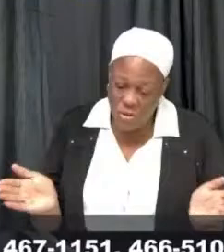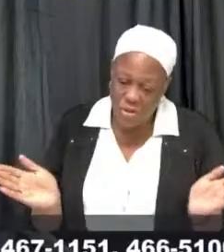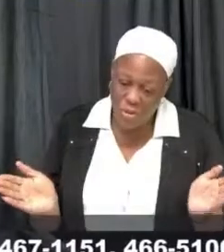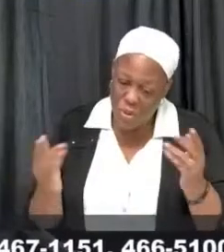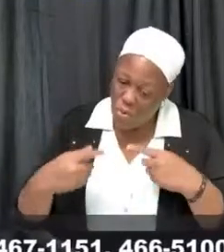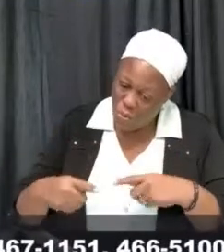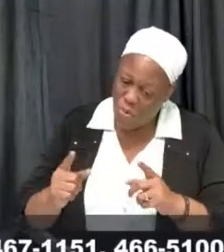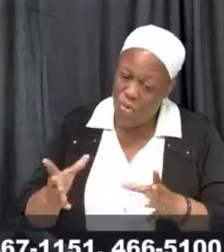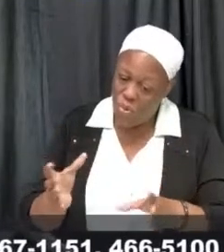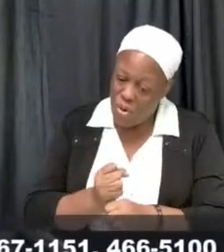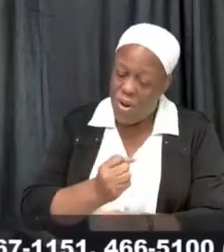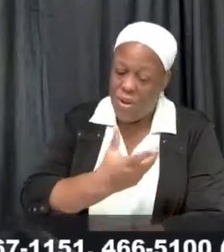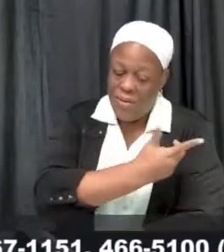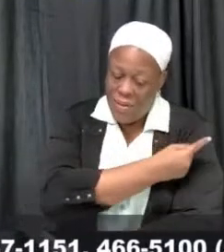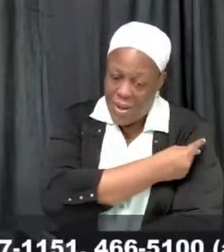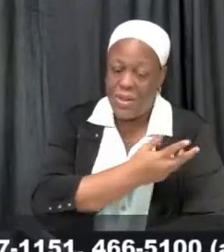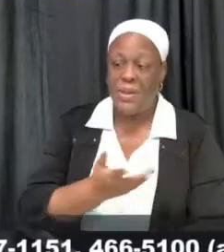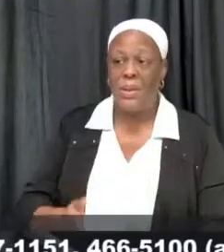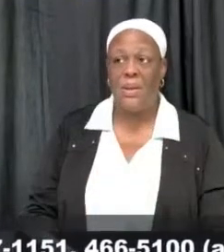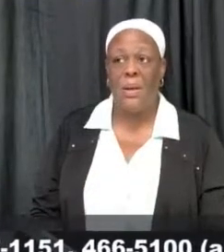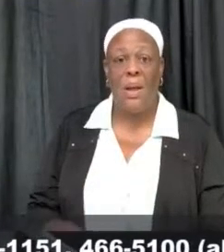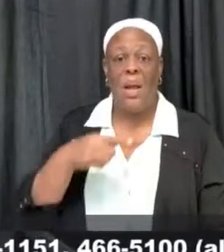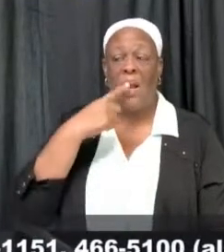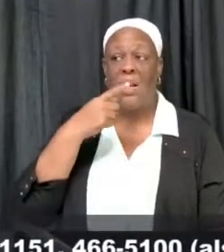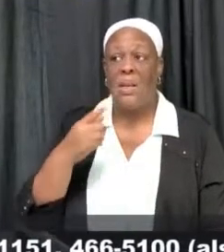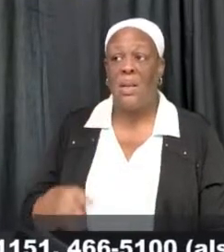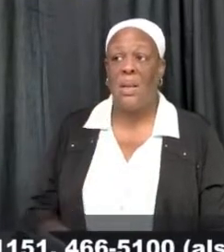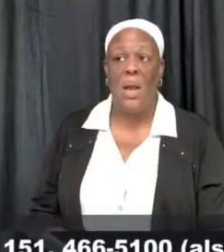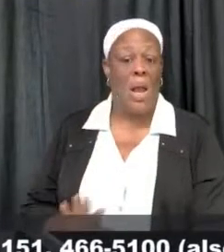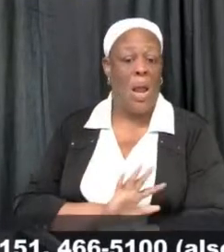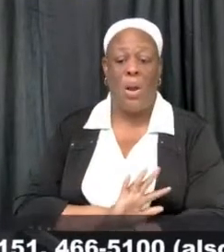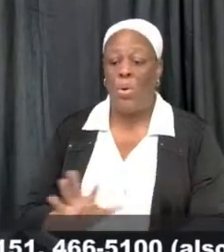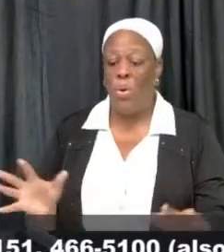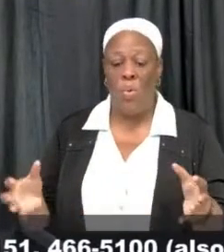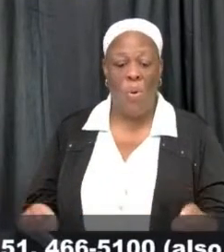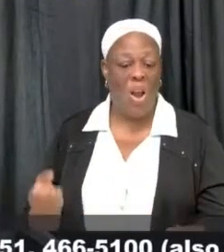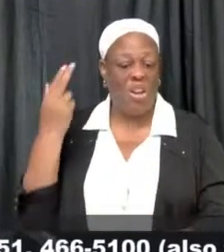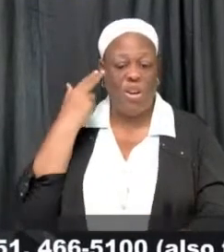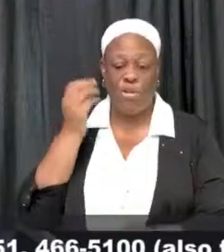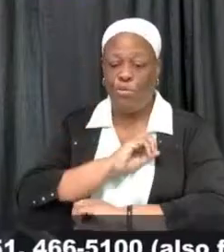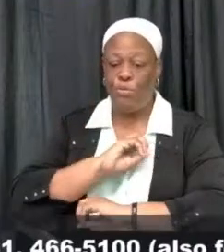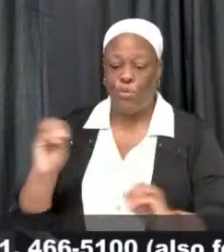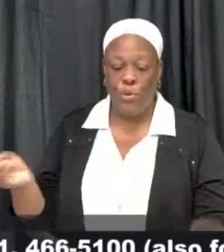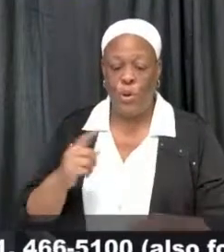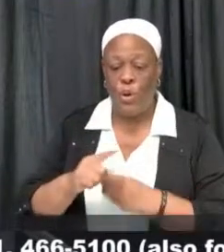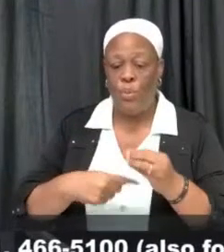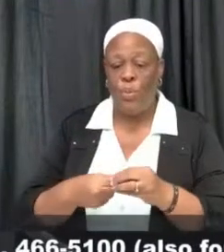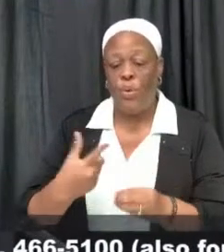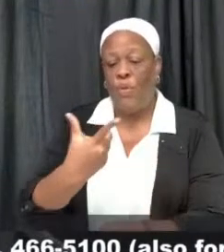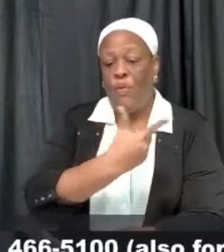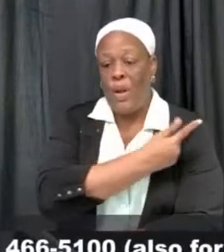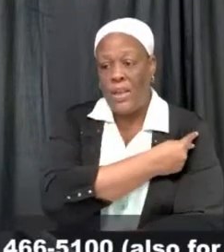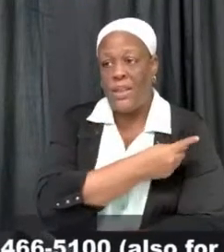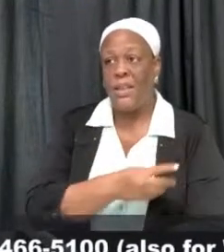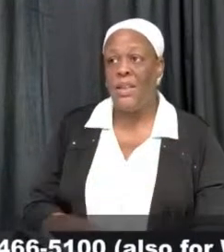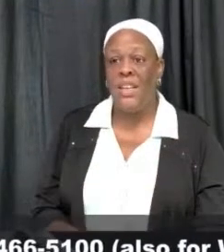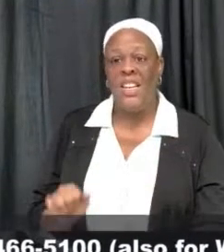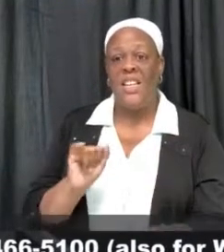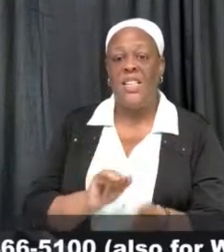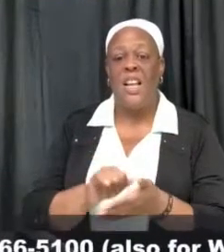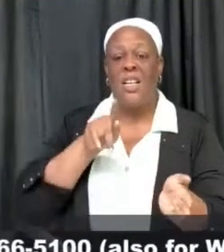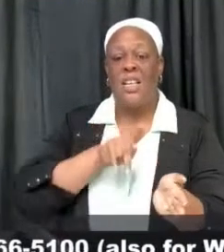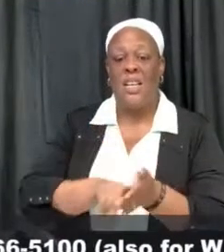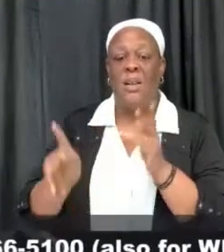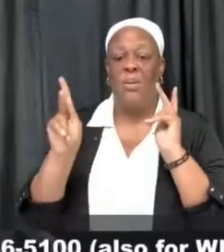vaccine. And they said to me, I don't want to hear anything about any vaccine. The vaccine is killing